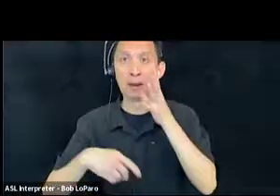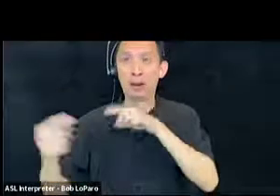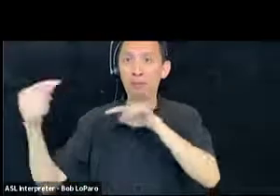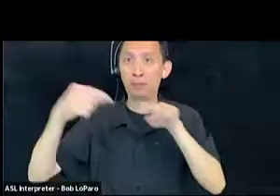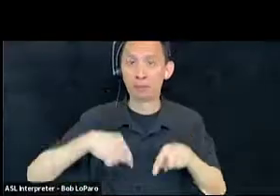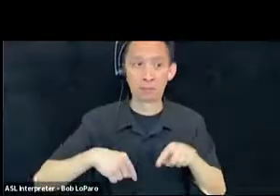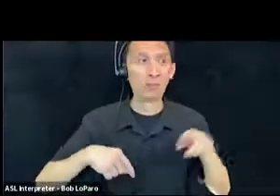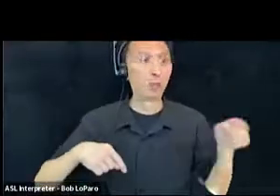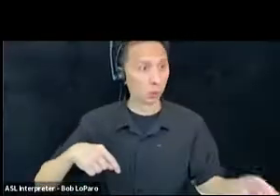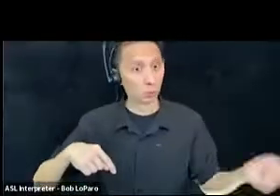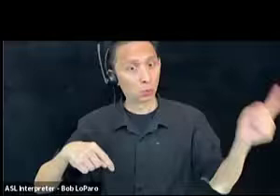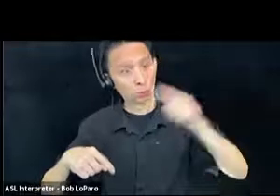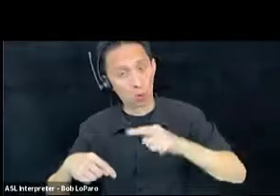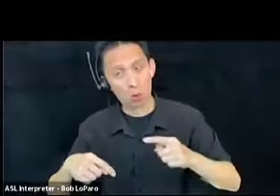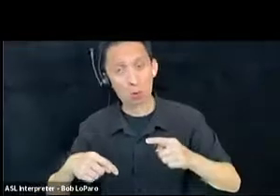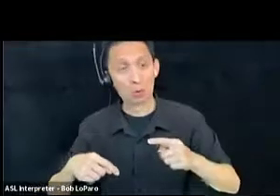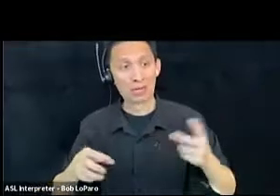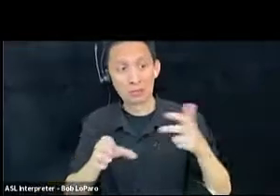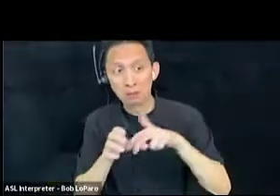child's understanding.